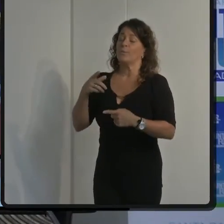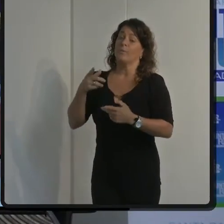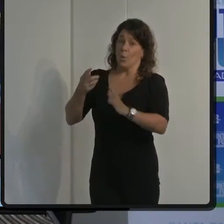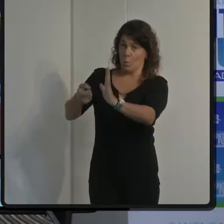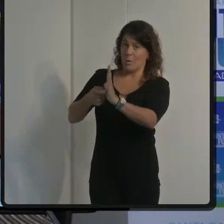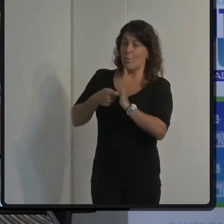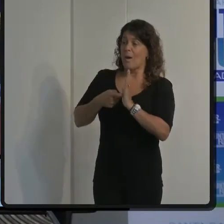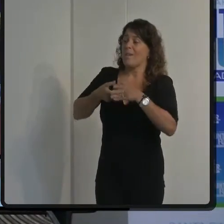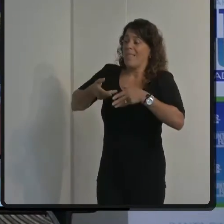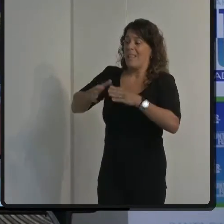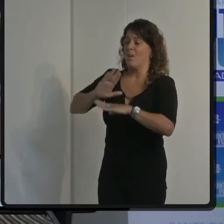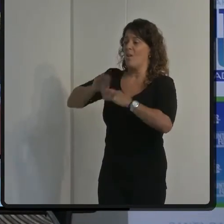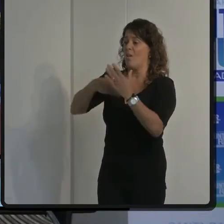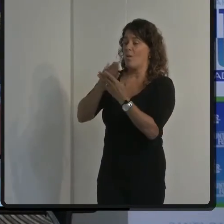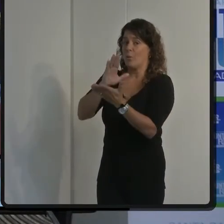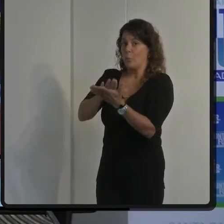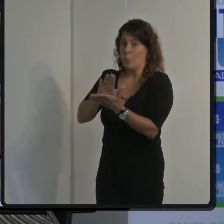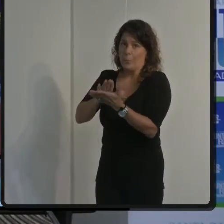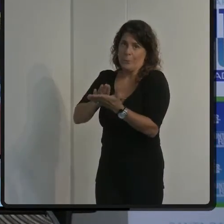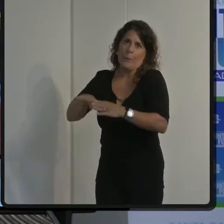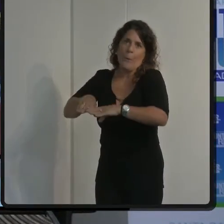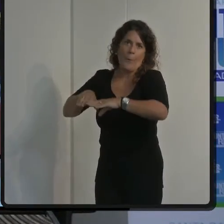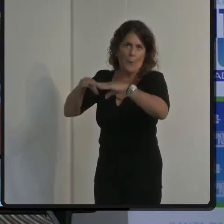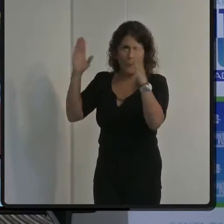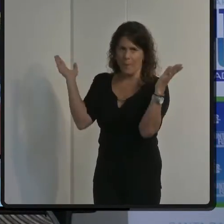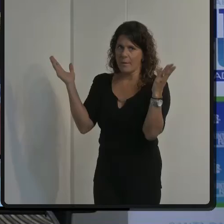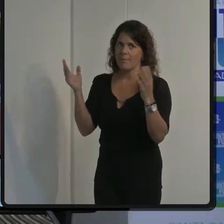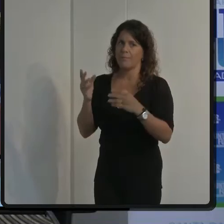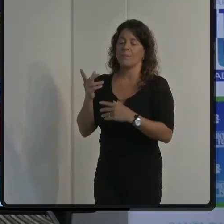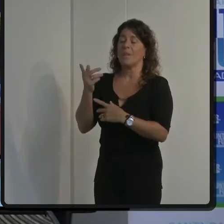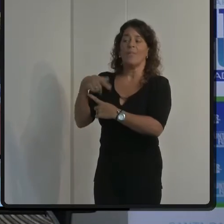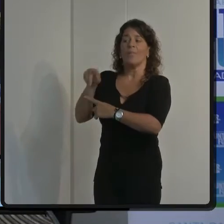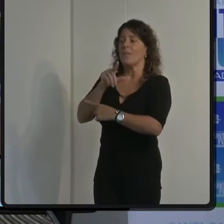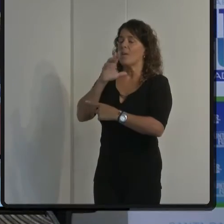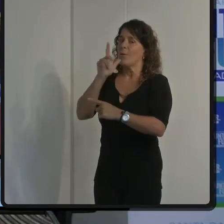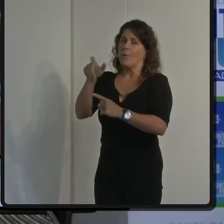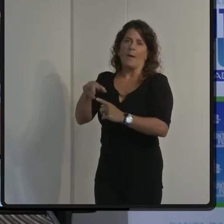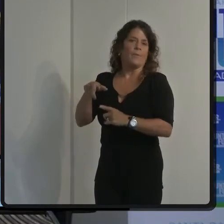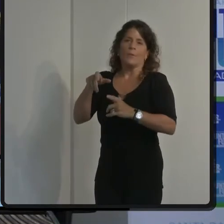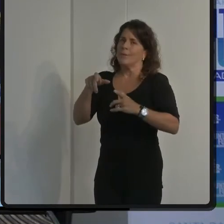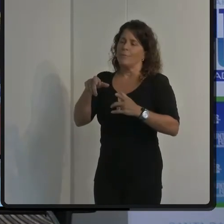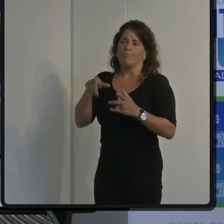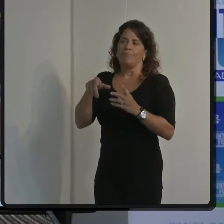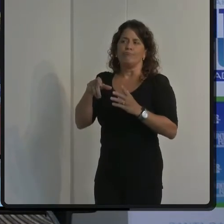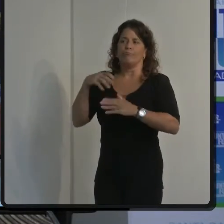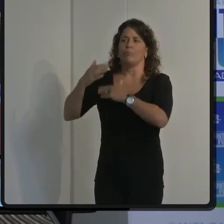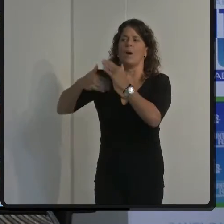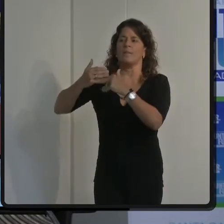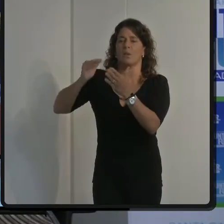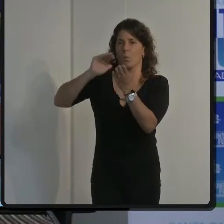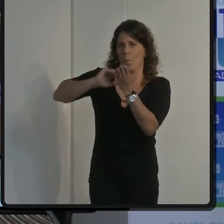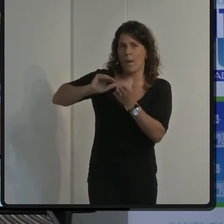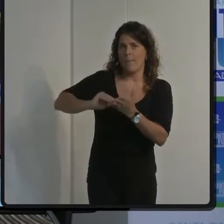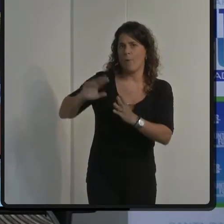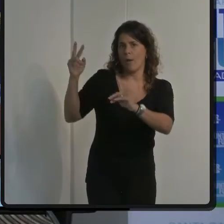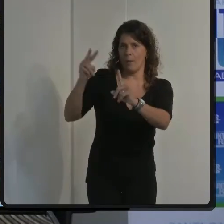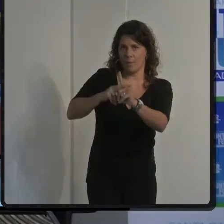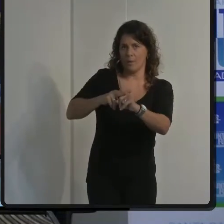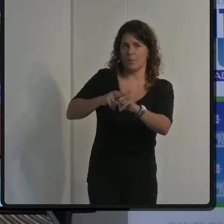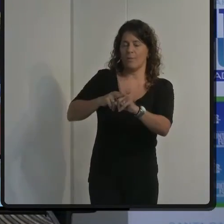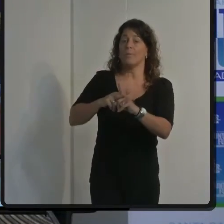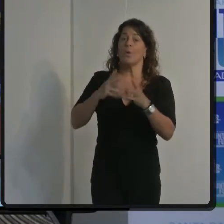schools open, that is right, and they would not have to go through the waiver process. The waiver process is only in